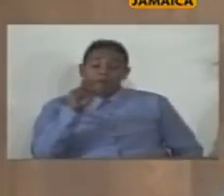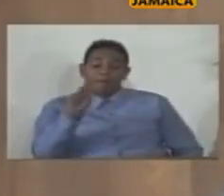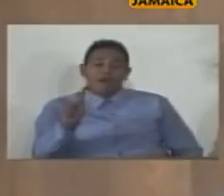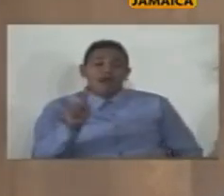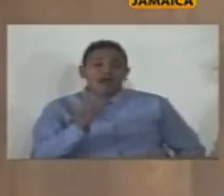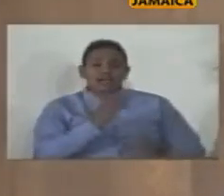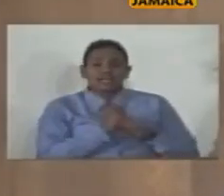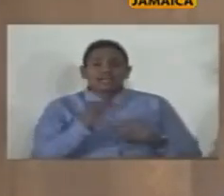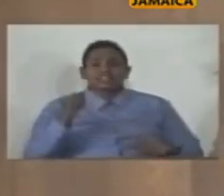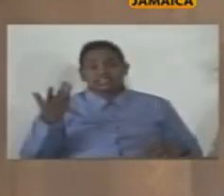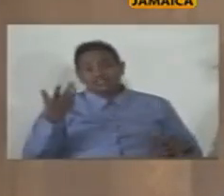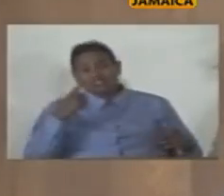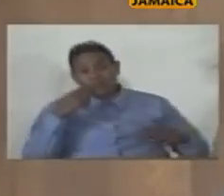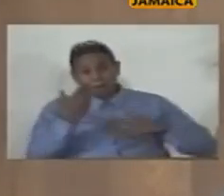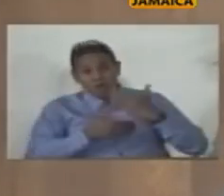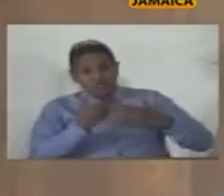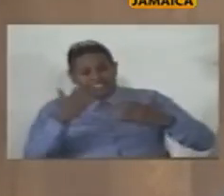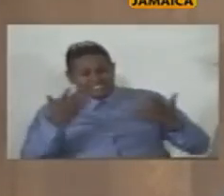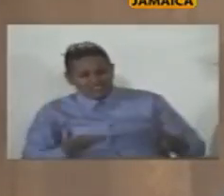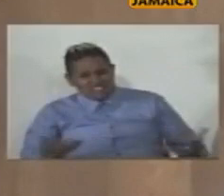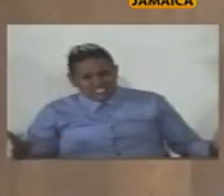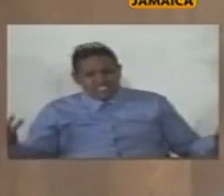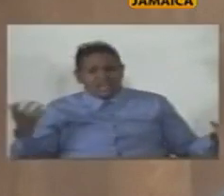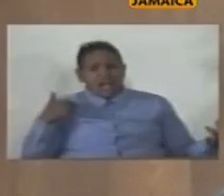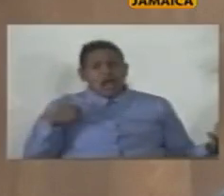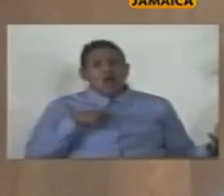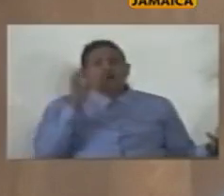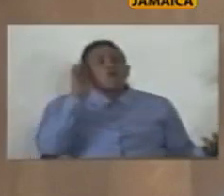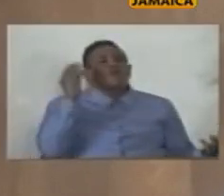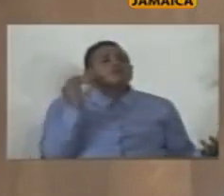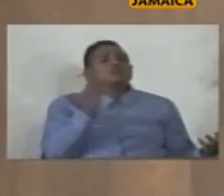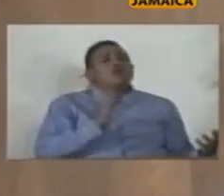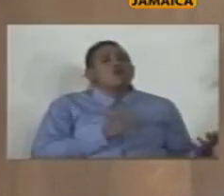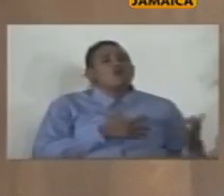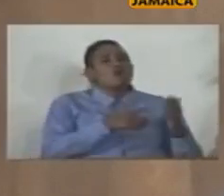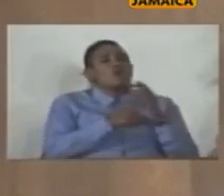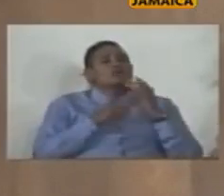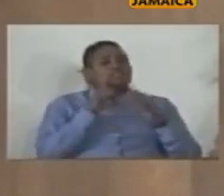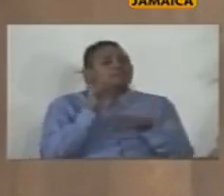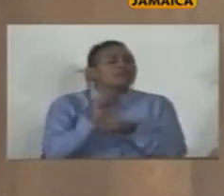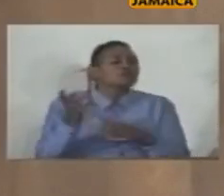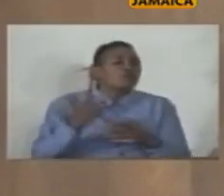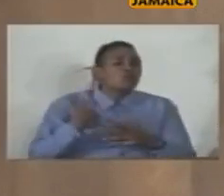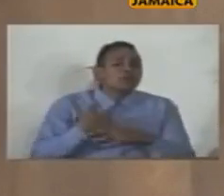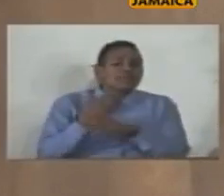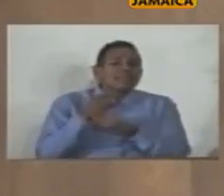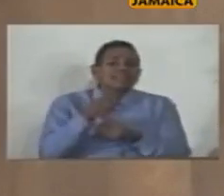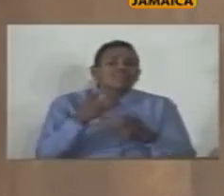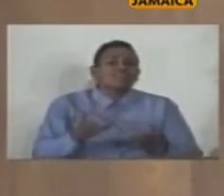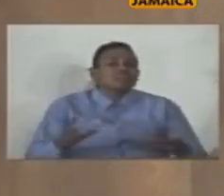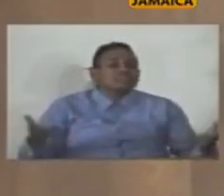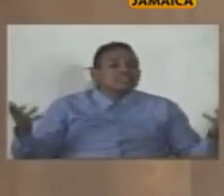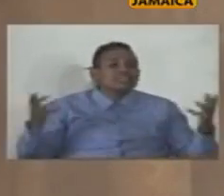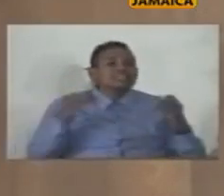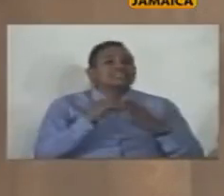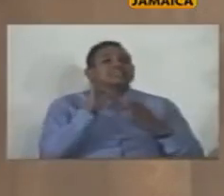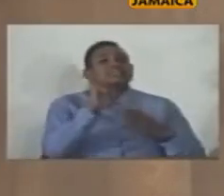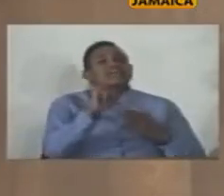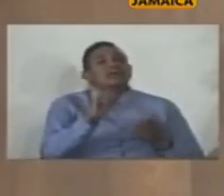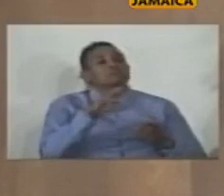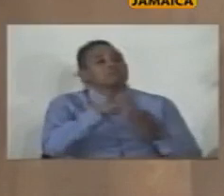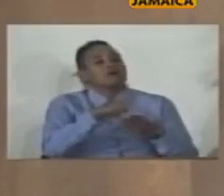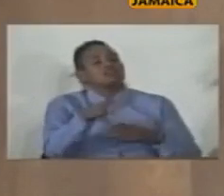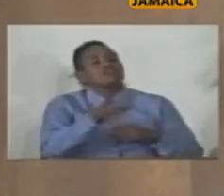processing facility, and we will be relentless in our quest to ensure that we get such a facility in that part of the